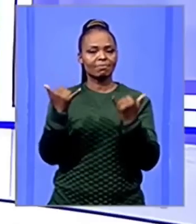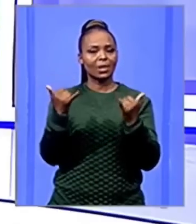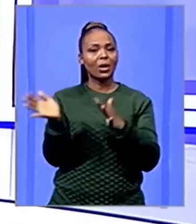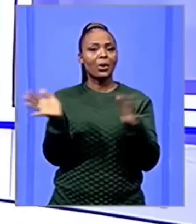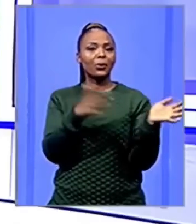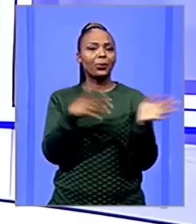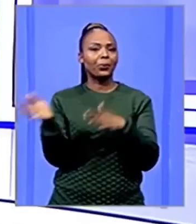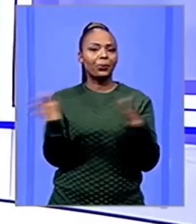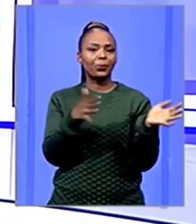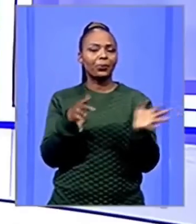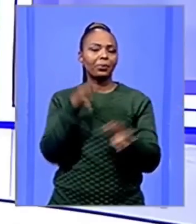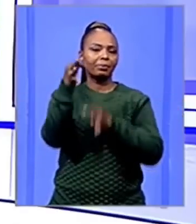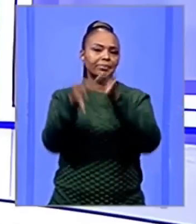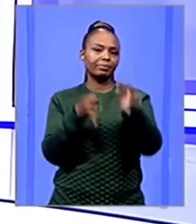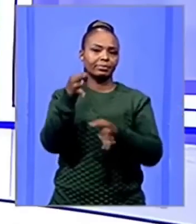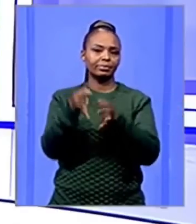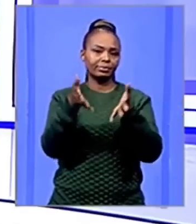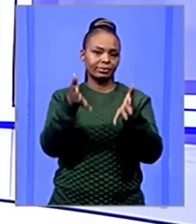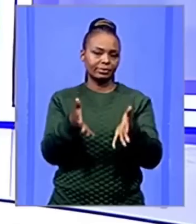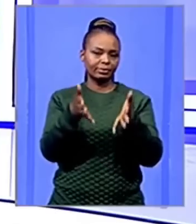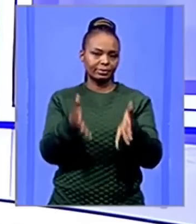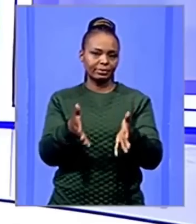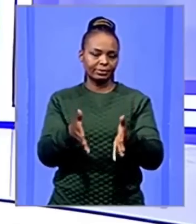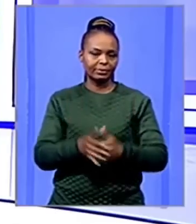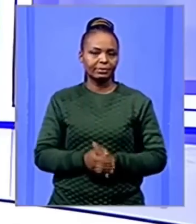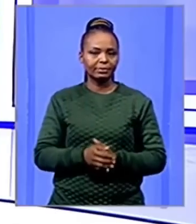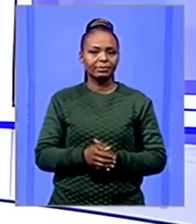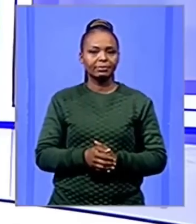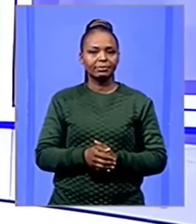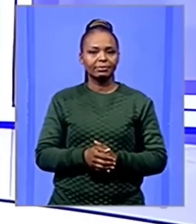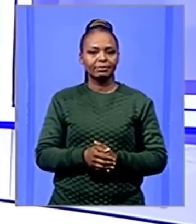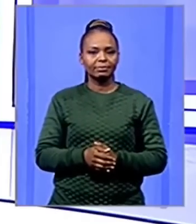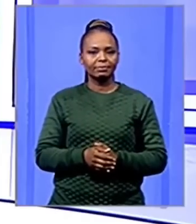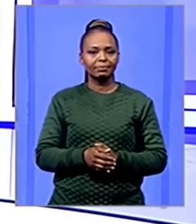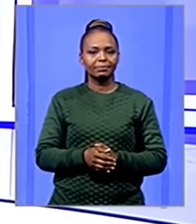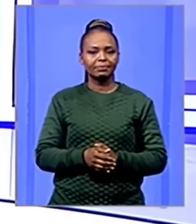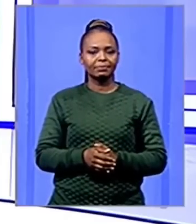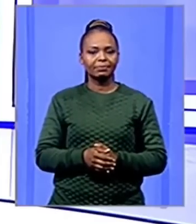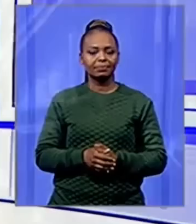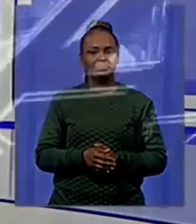tlisetsa maemo a bosa naga ka bophara le boinelo mo lebimang.